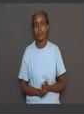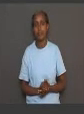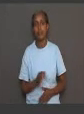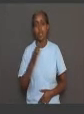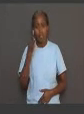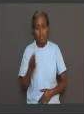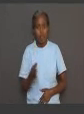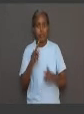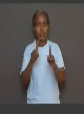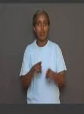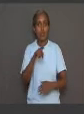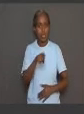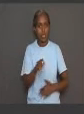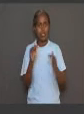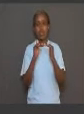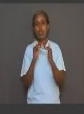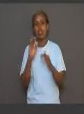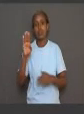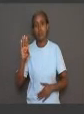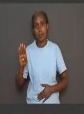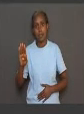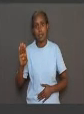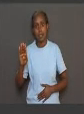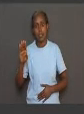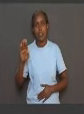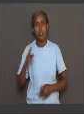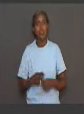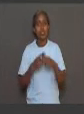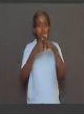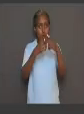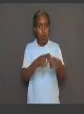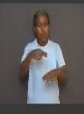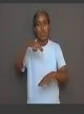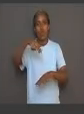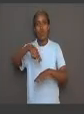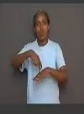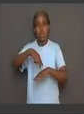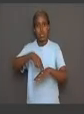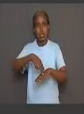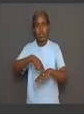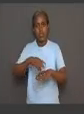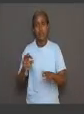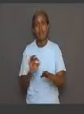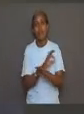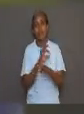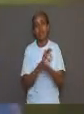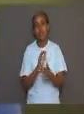F of x equals b is called a constant